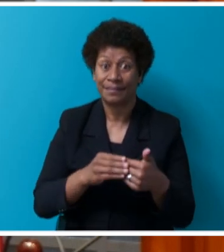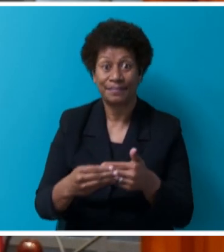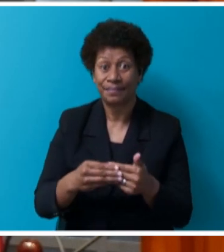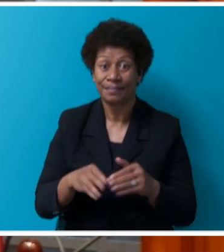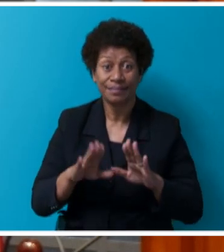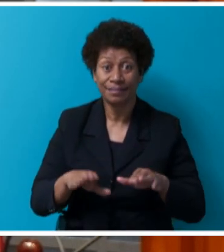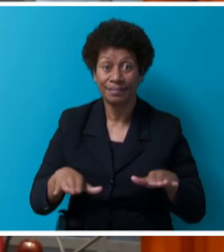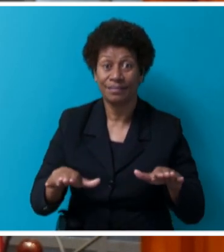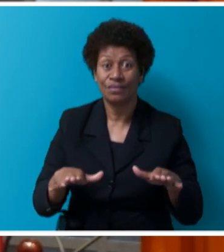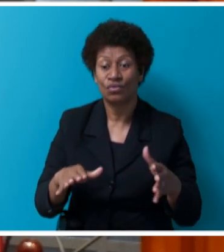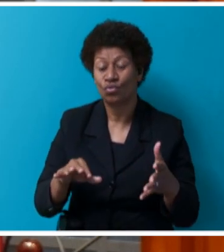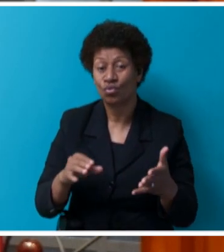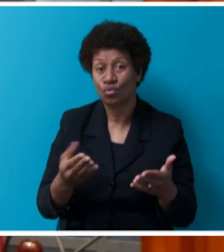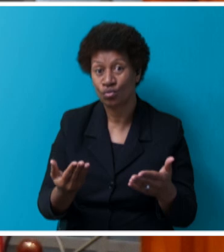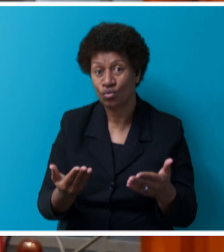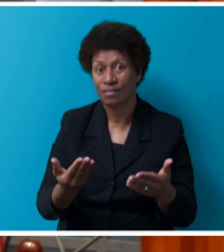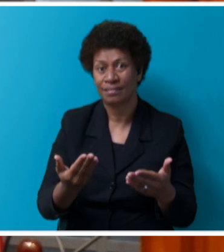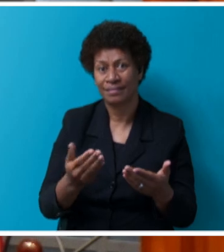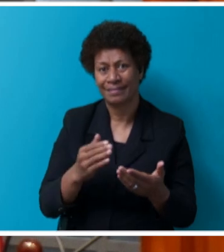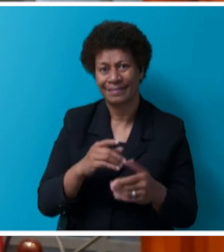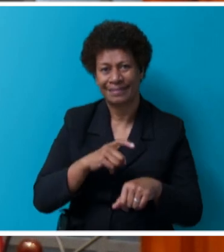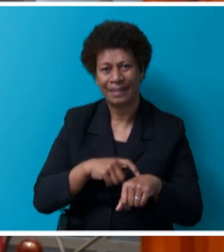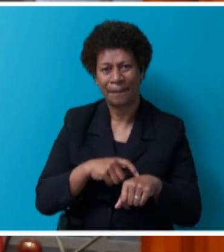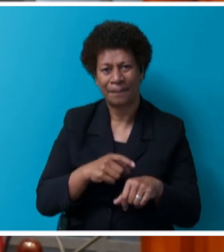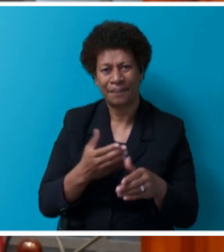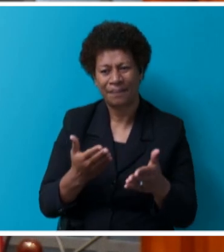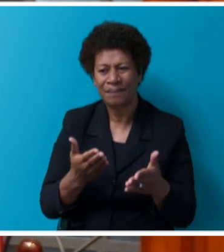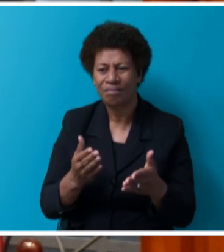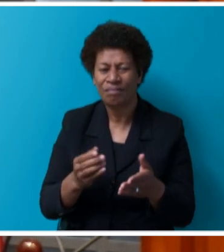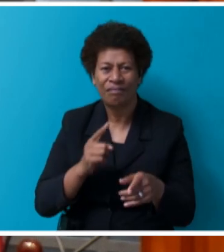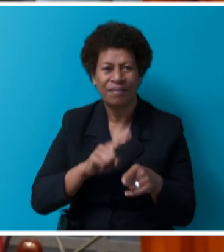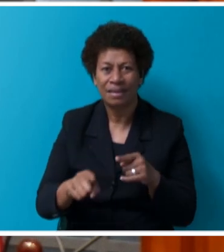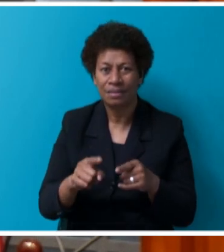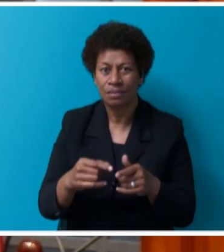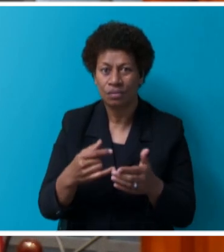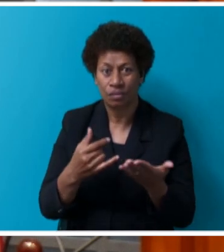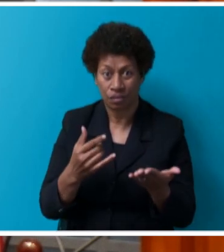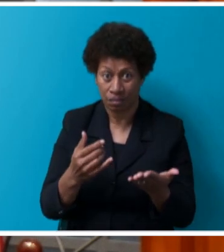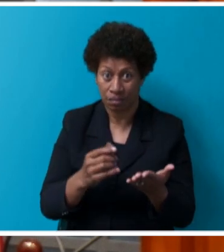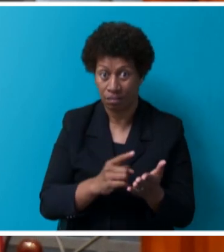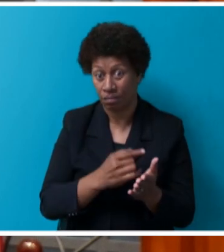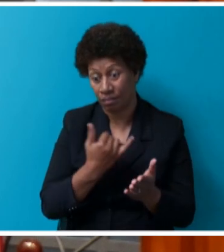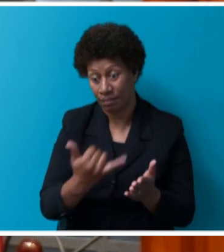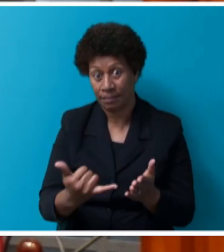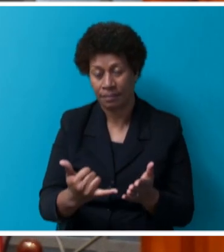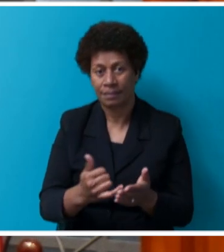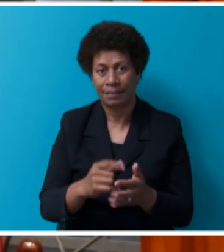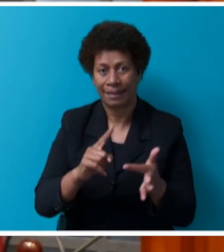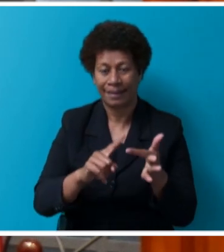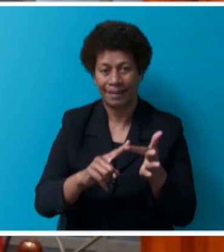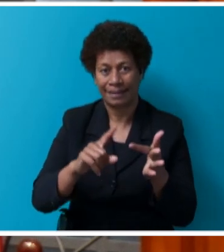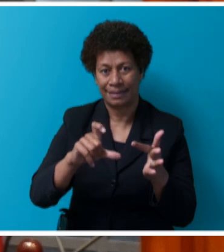to adjust to their body clock and leave early at times, it is very crucial that ECE teachers work the full 8